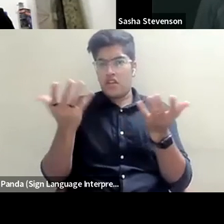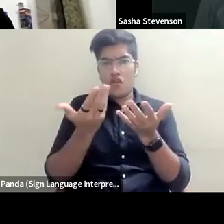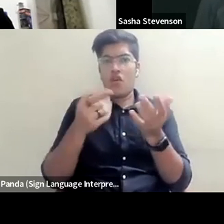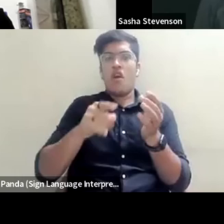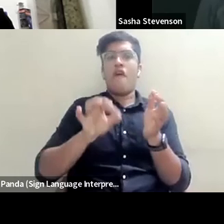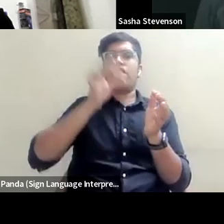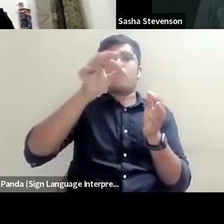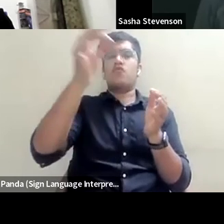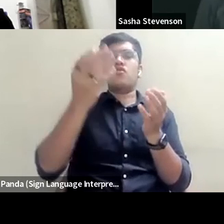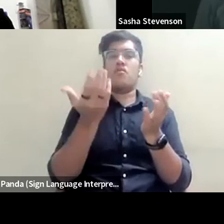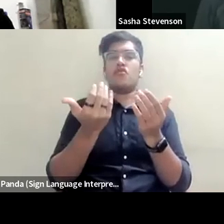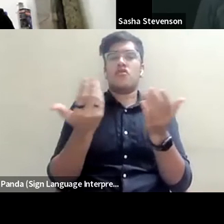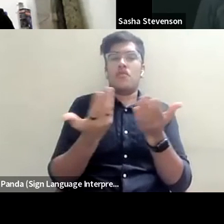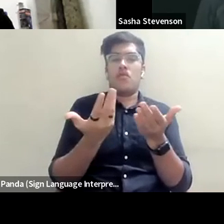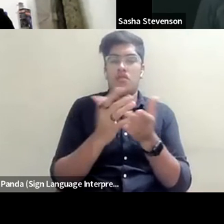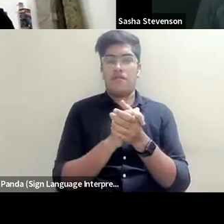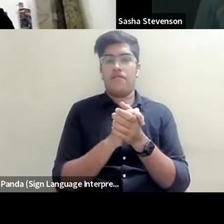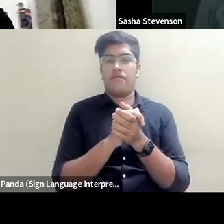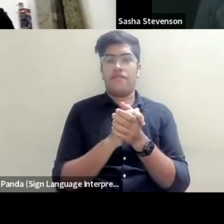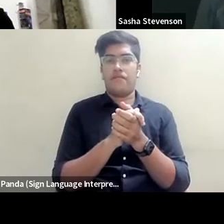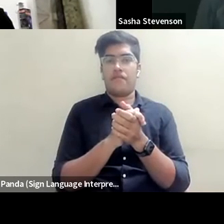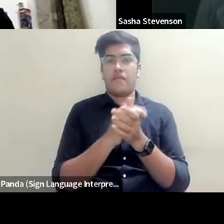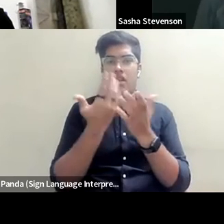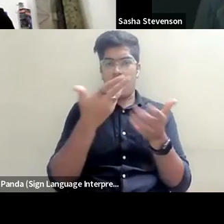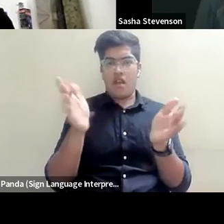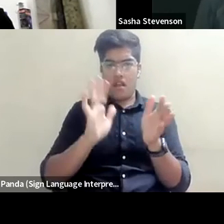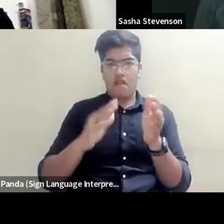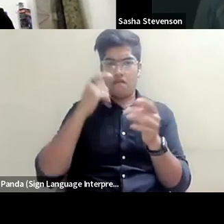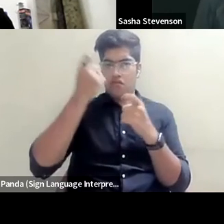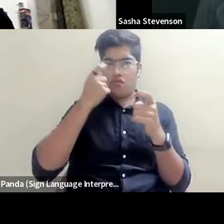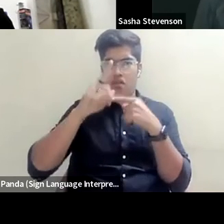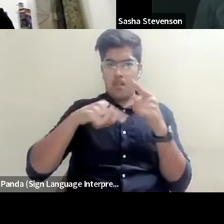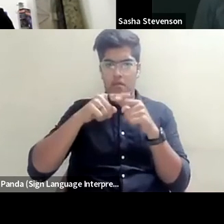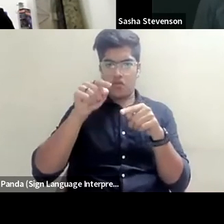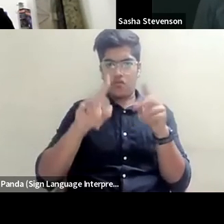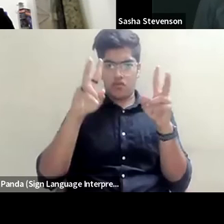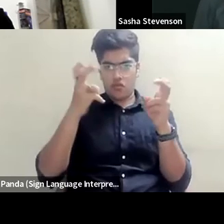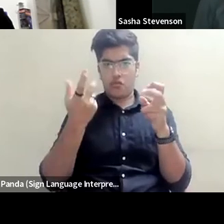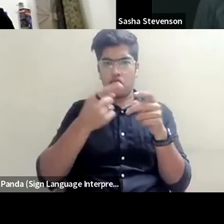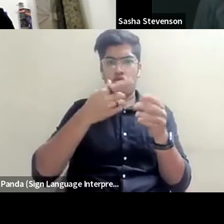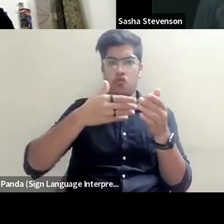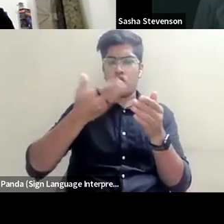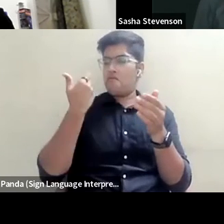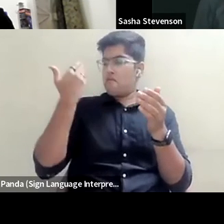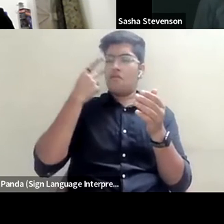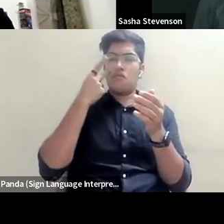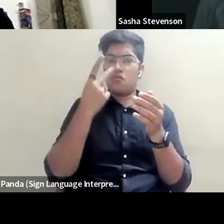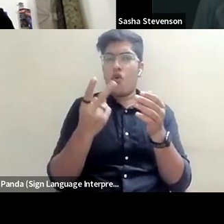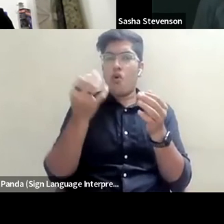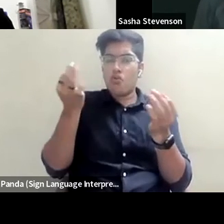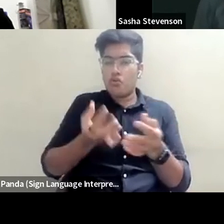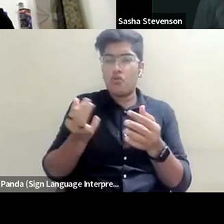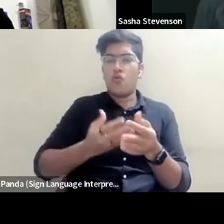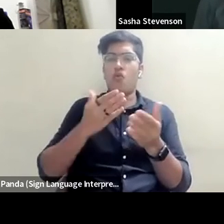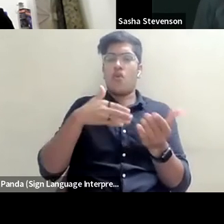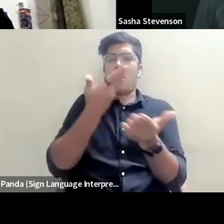field? So does anyone have any thoughts about this, any particular initiative that have recently been undertaken that you would like to